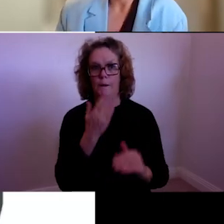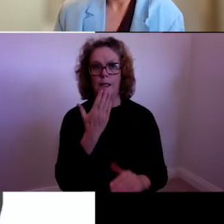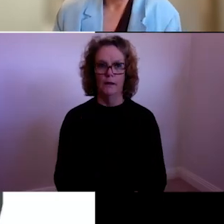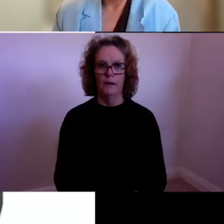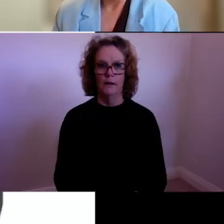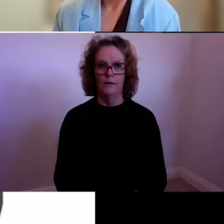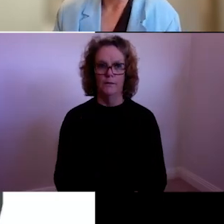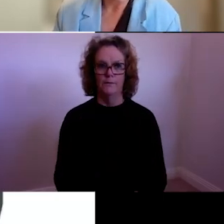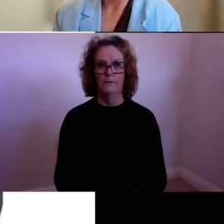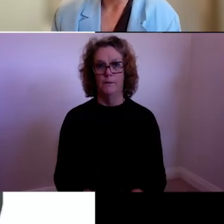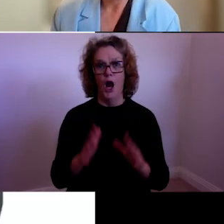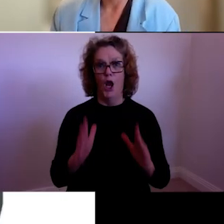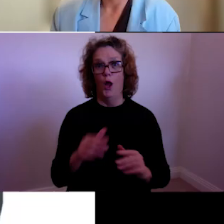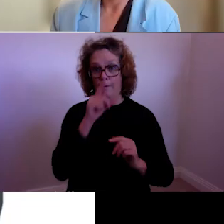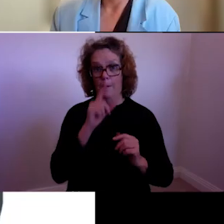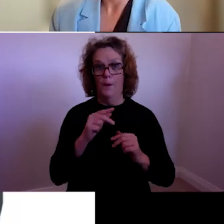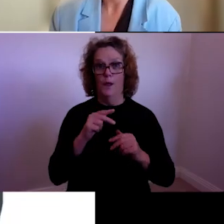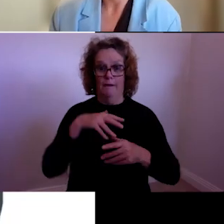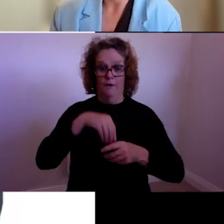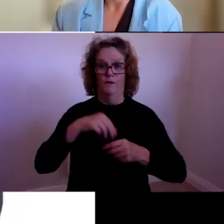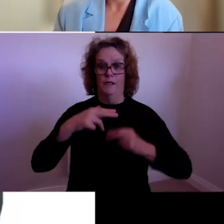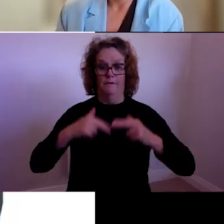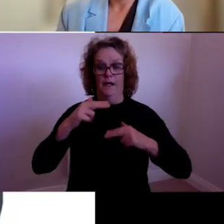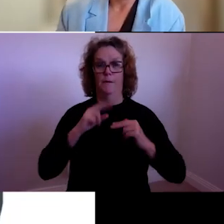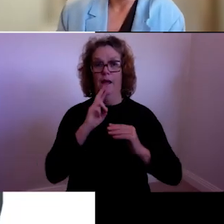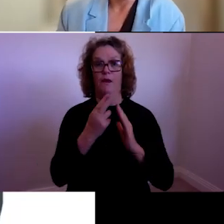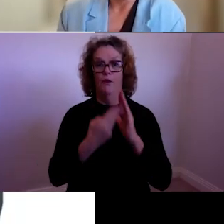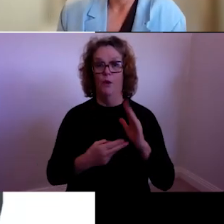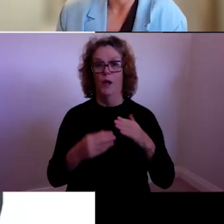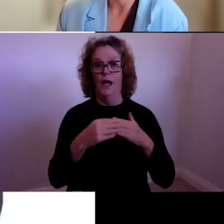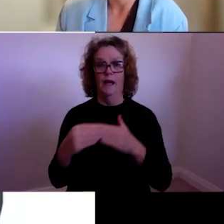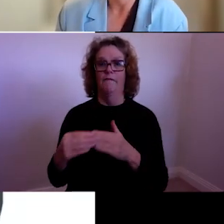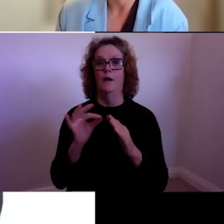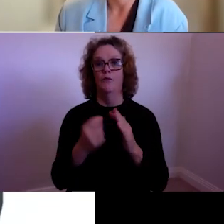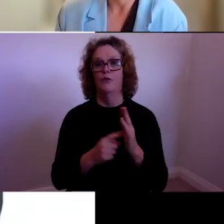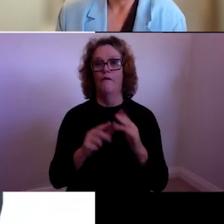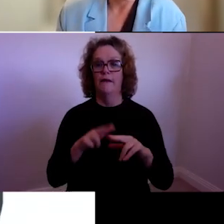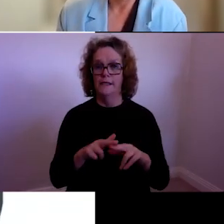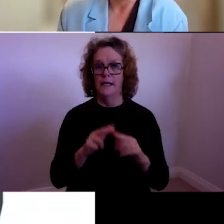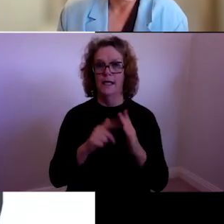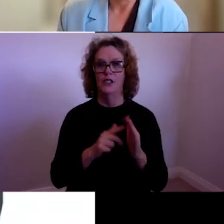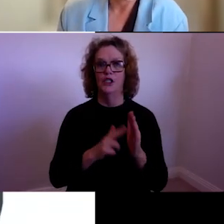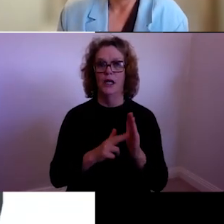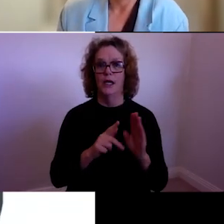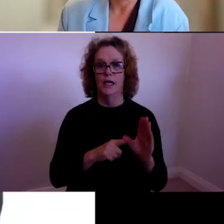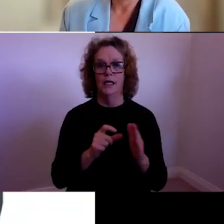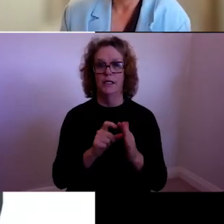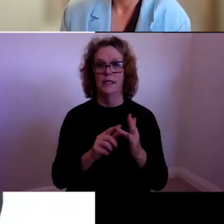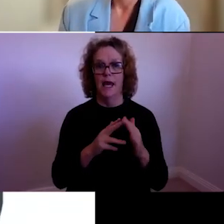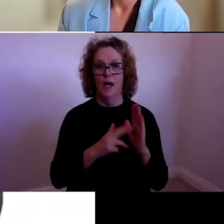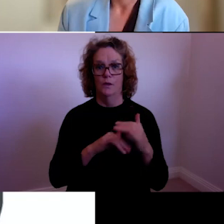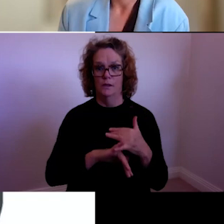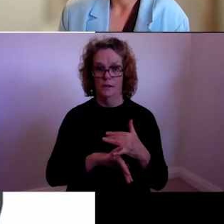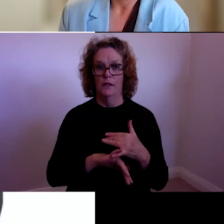There was a lot of people involved in the development of the report, which was led by Professor Jenny Downs and her team at the Telethon Kids